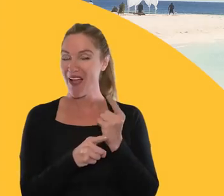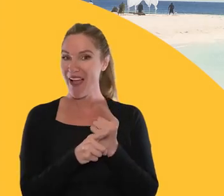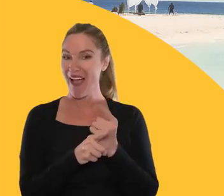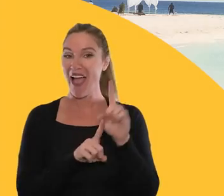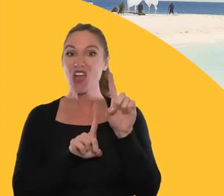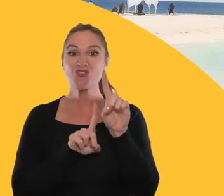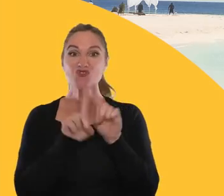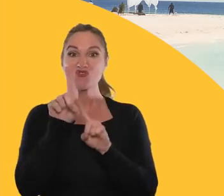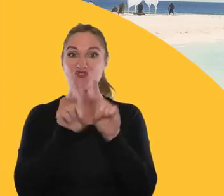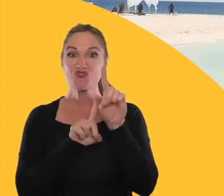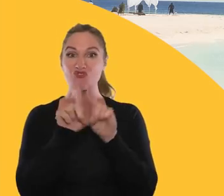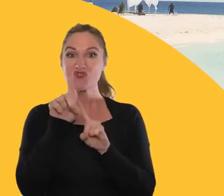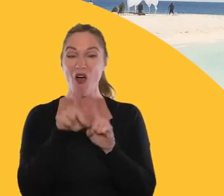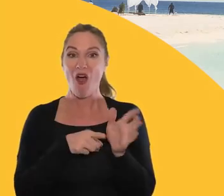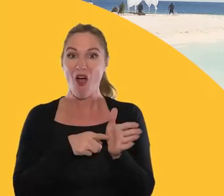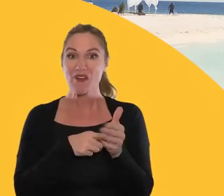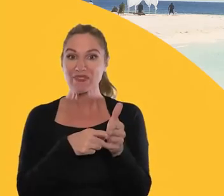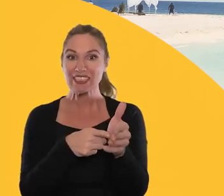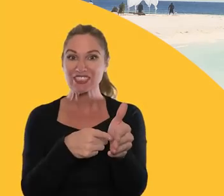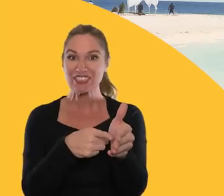Yes, you guessed it!